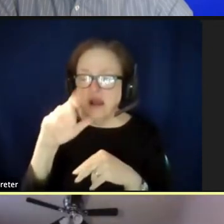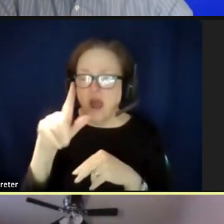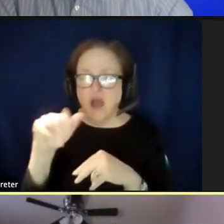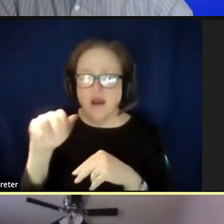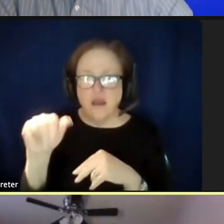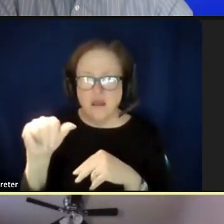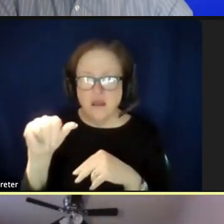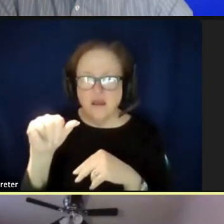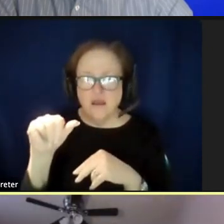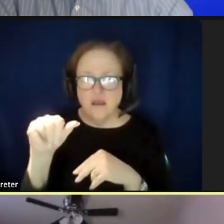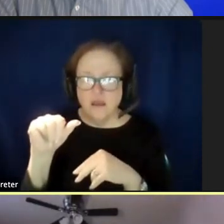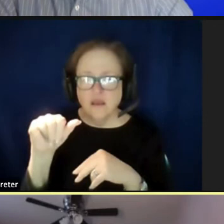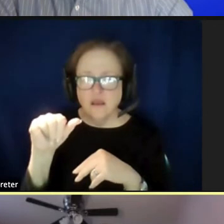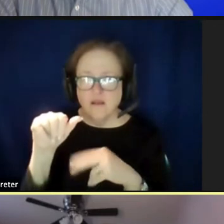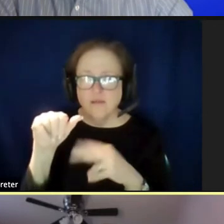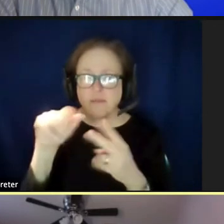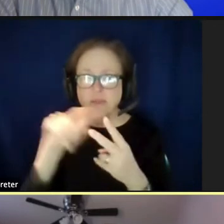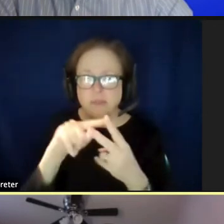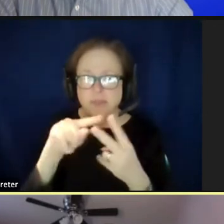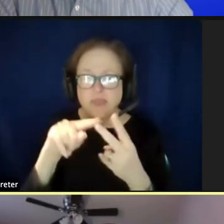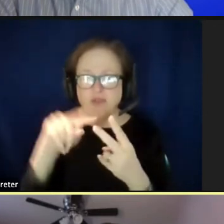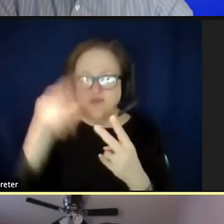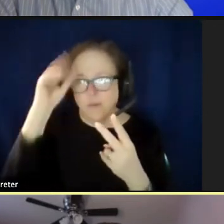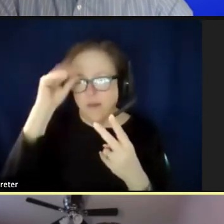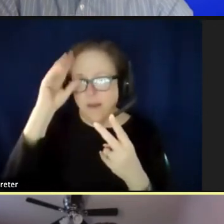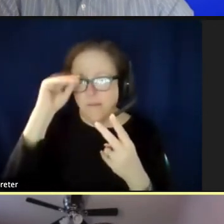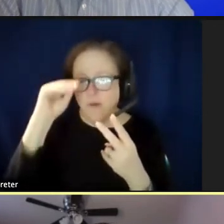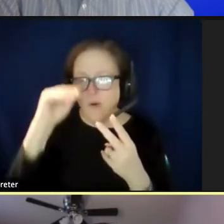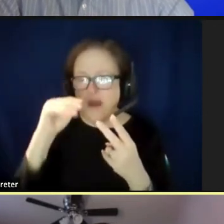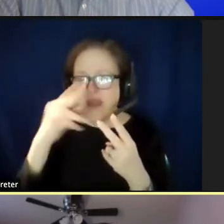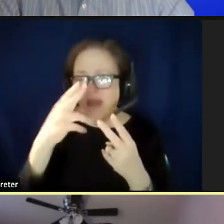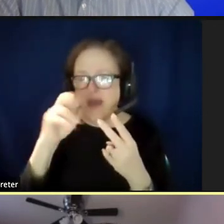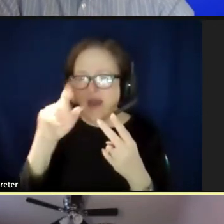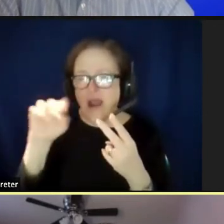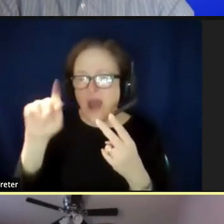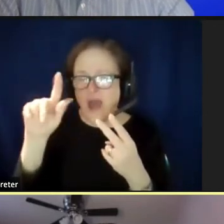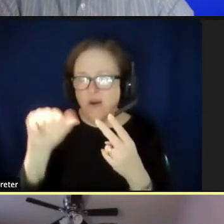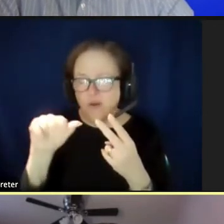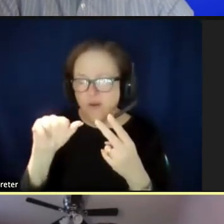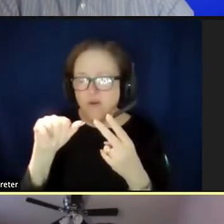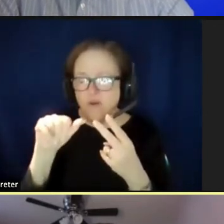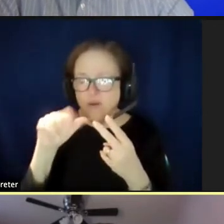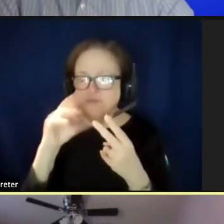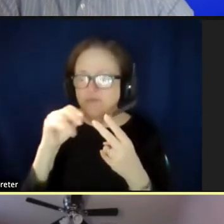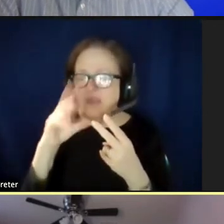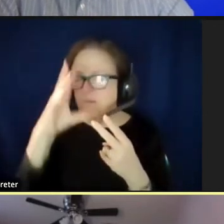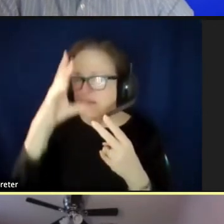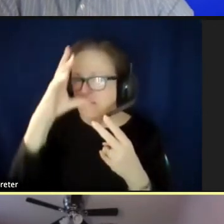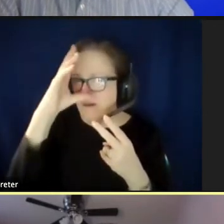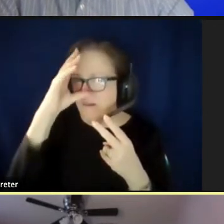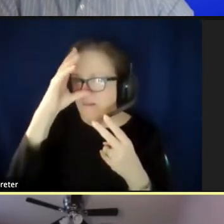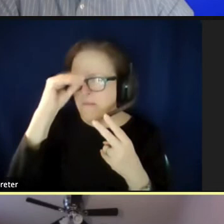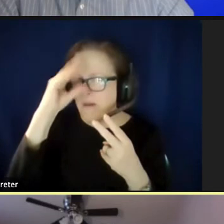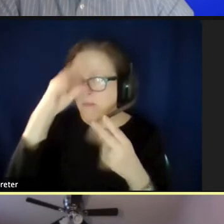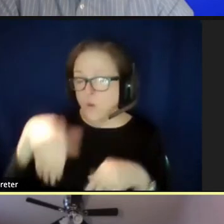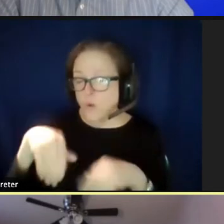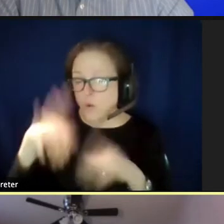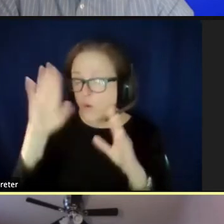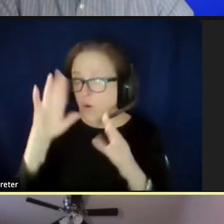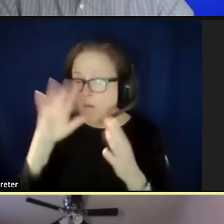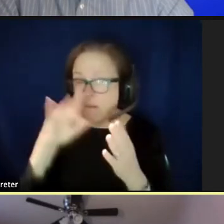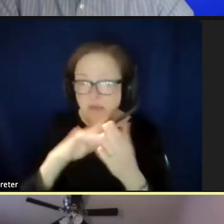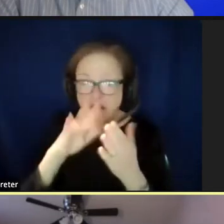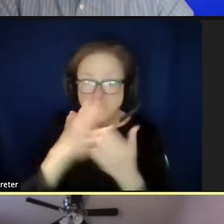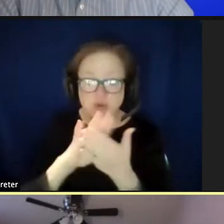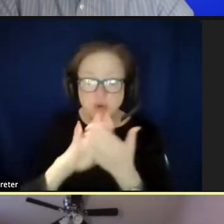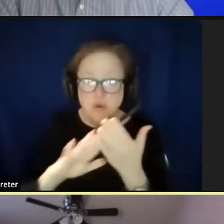Alana. Shout out to my boy, Alana. Okay, that's my boy. And we kind of just grew up all the way from middle school, all the way to high